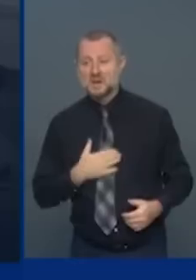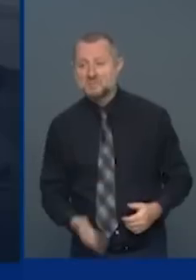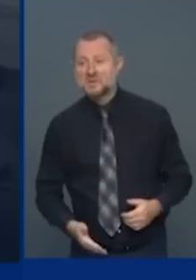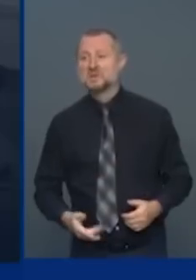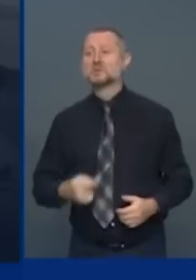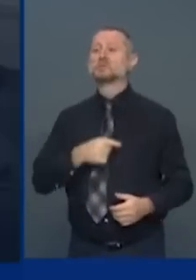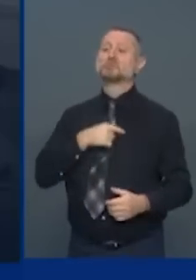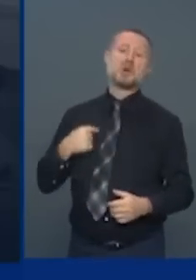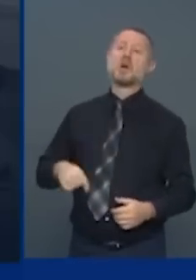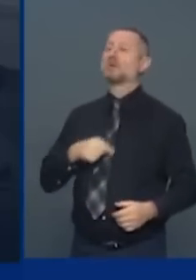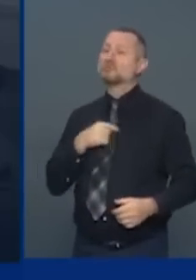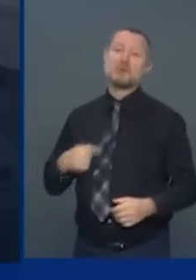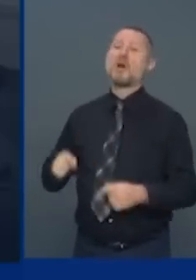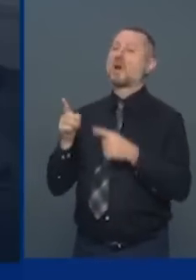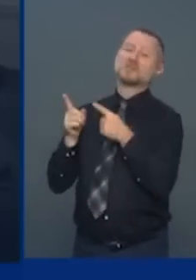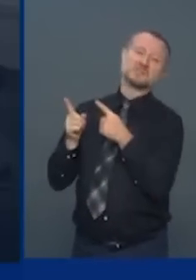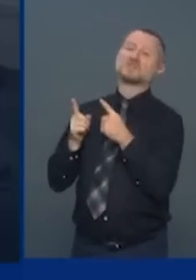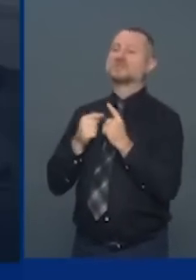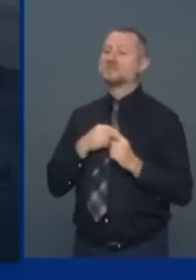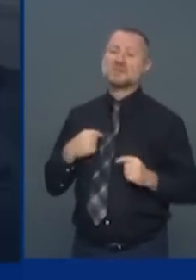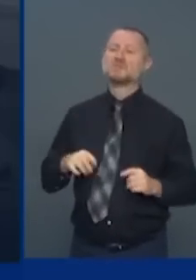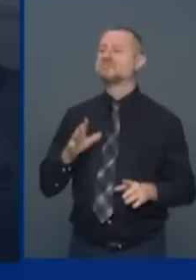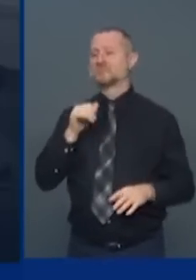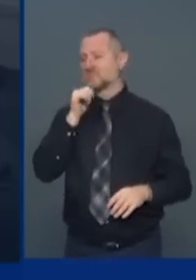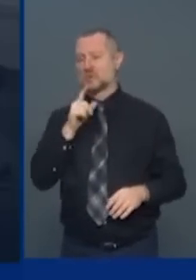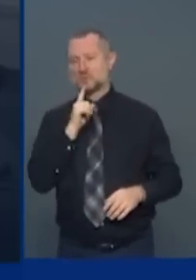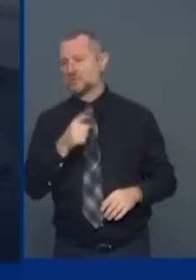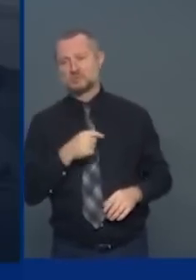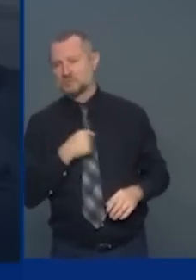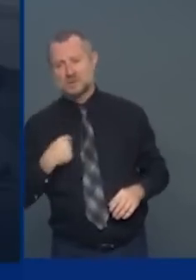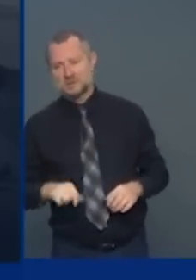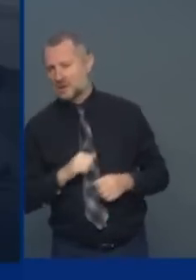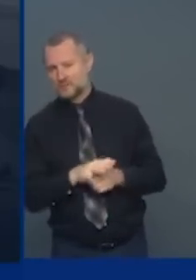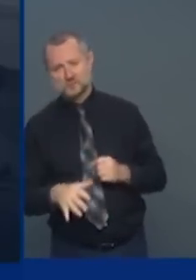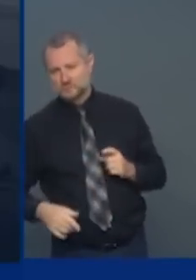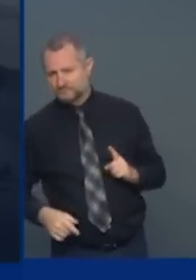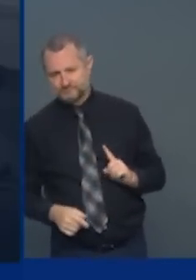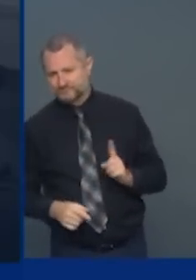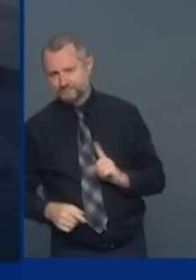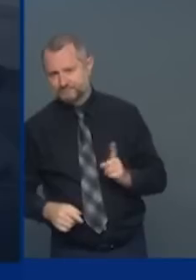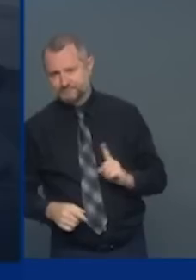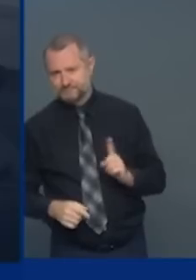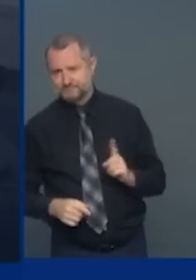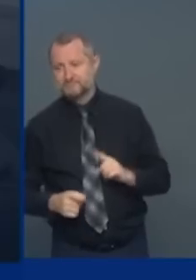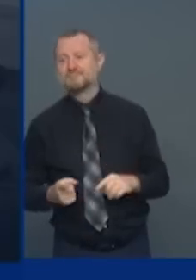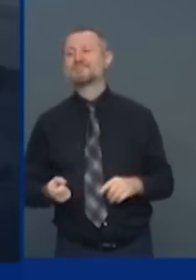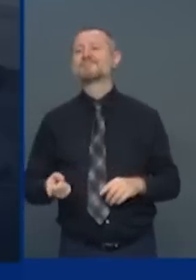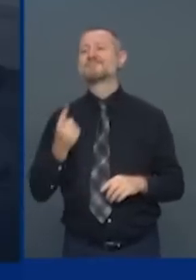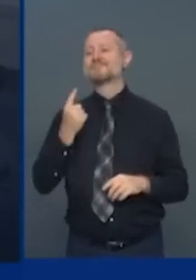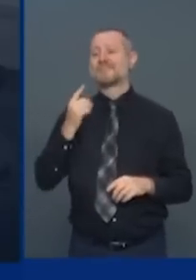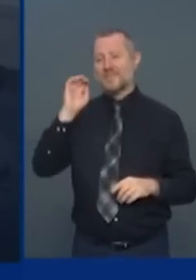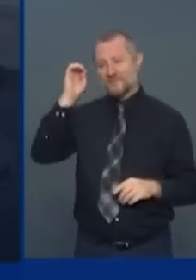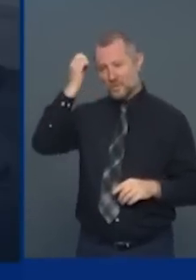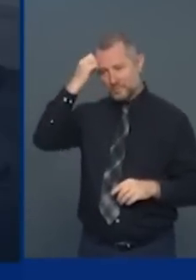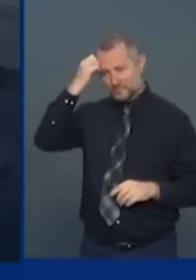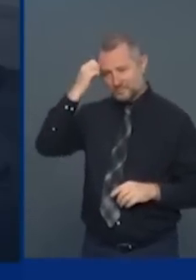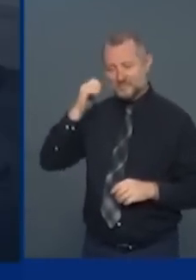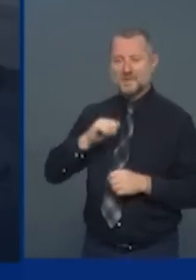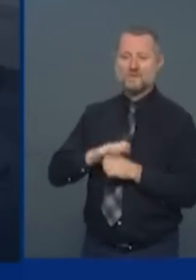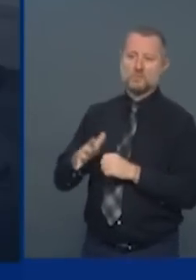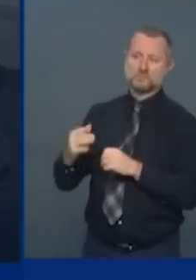China virus, the China virus. It was not the China virus. It was the European virus that came to New